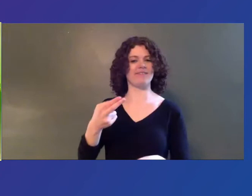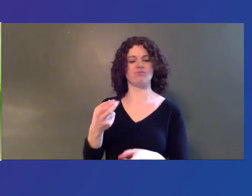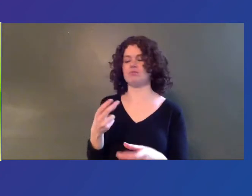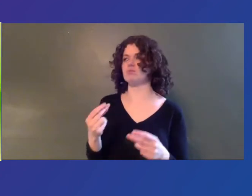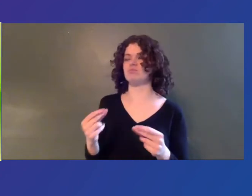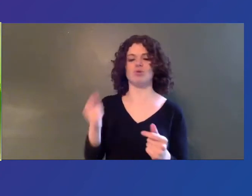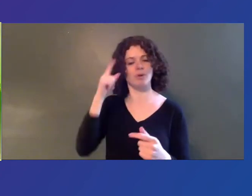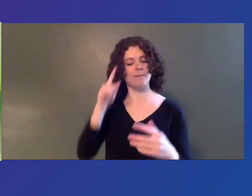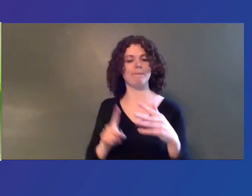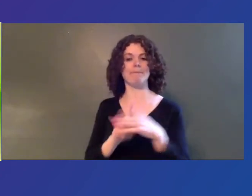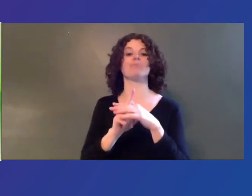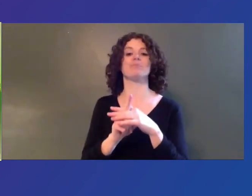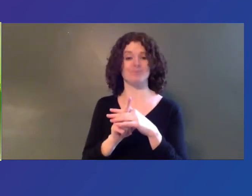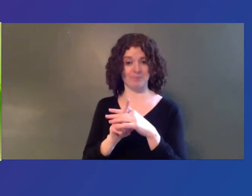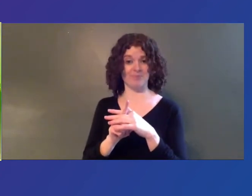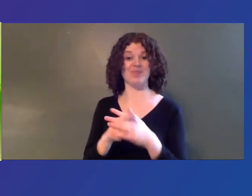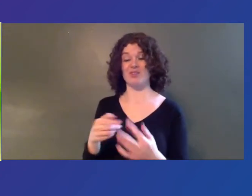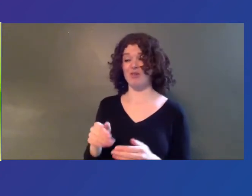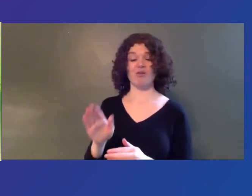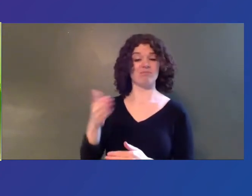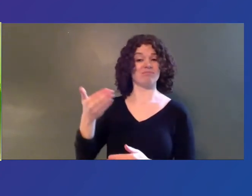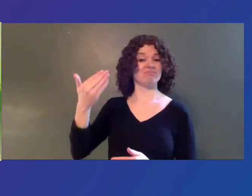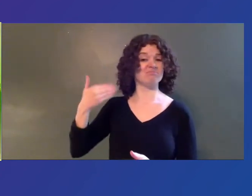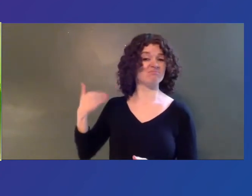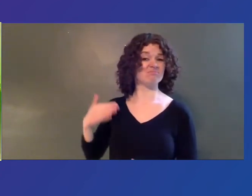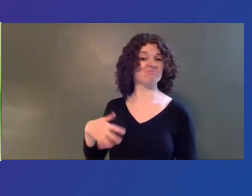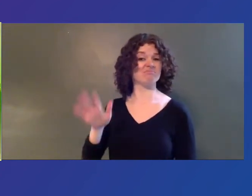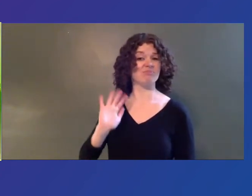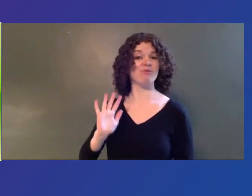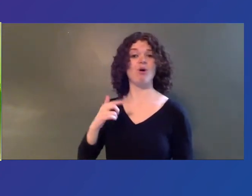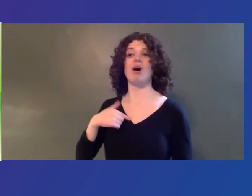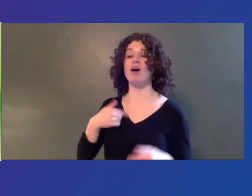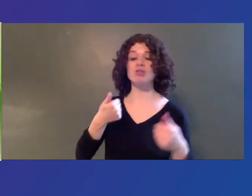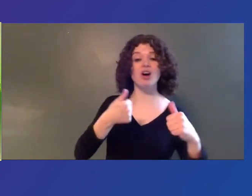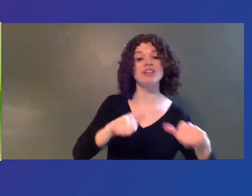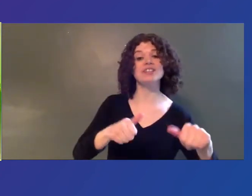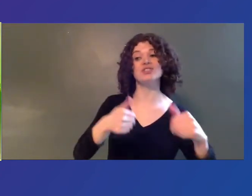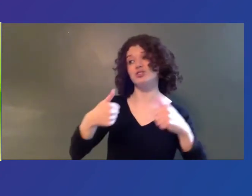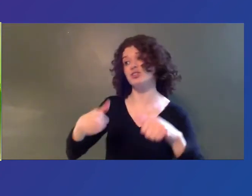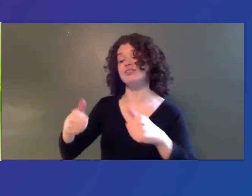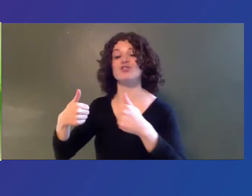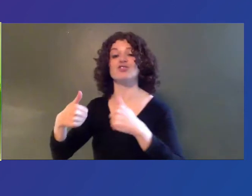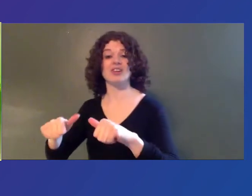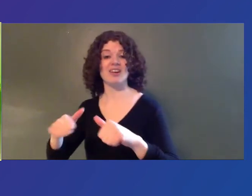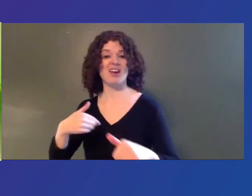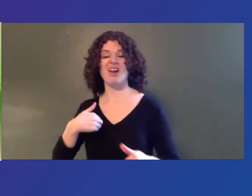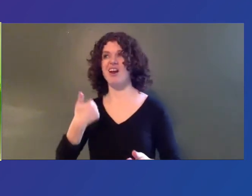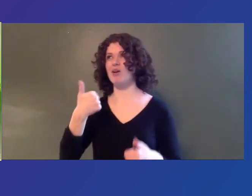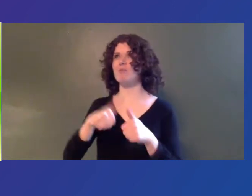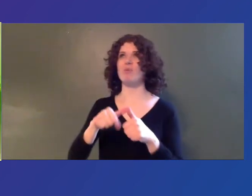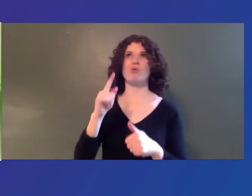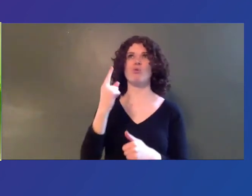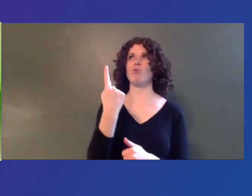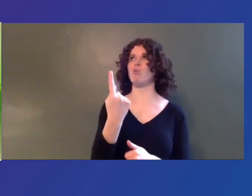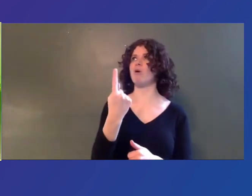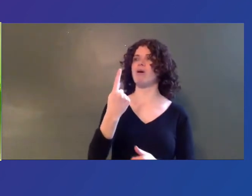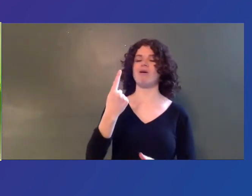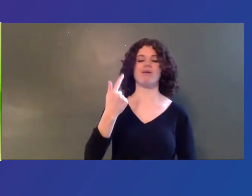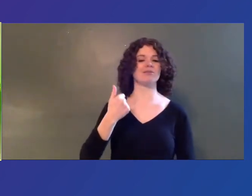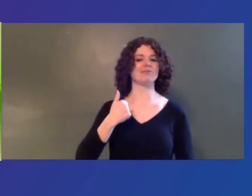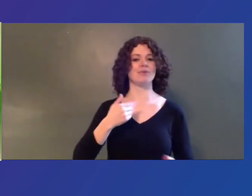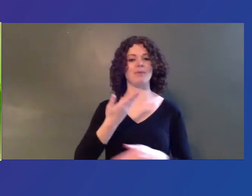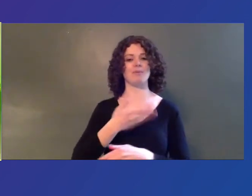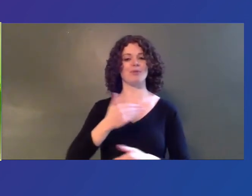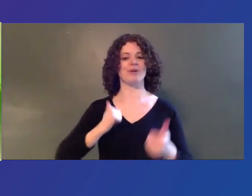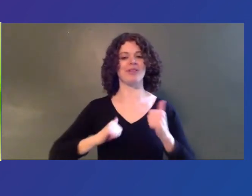auditioning quite a bit, and I remember getting rejected from a Winston musical theater audition, and I